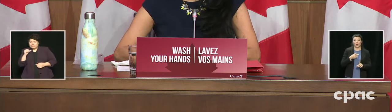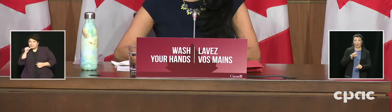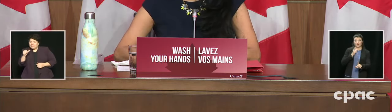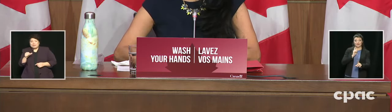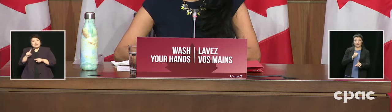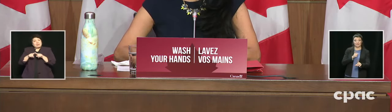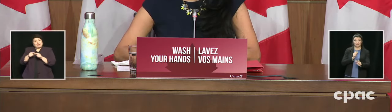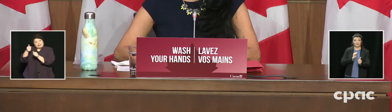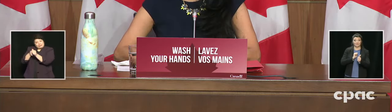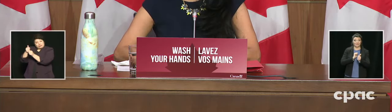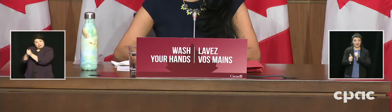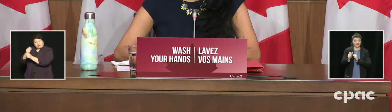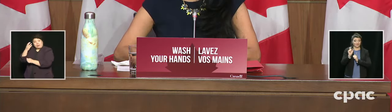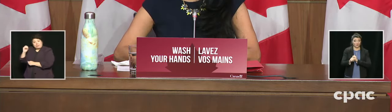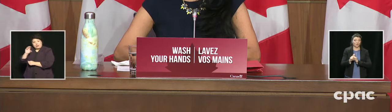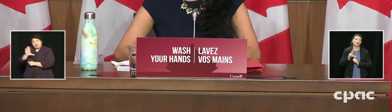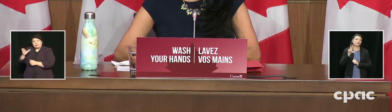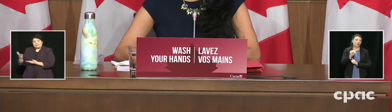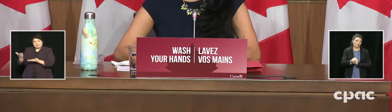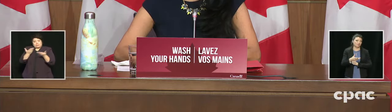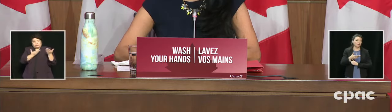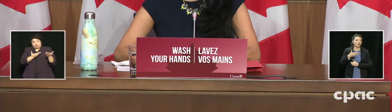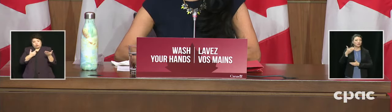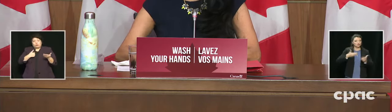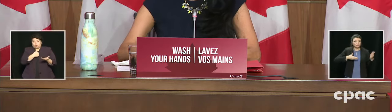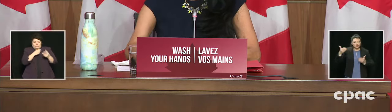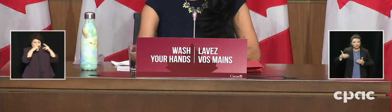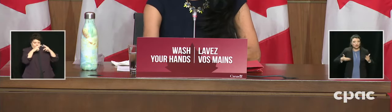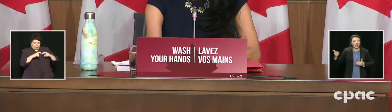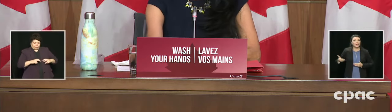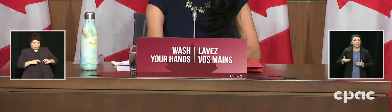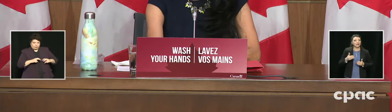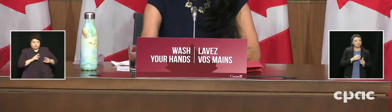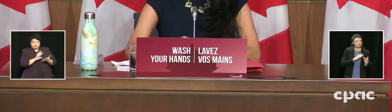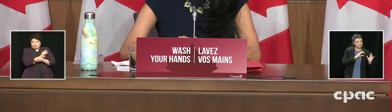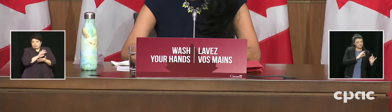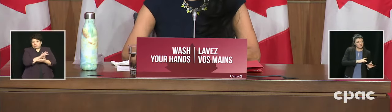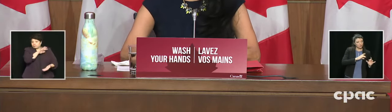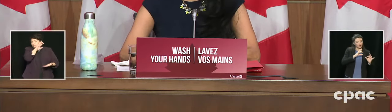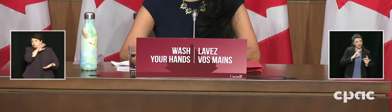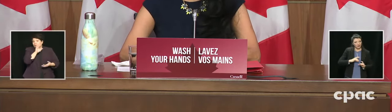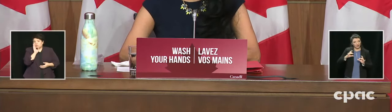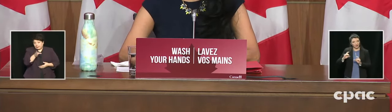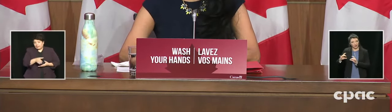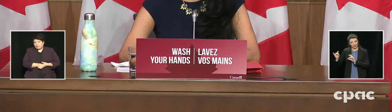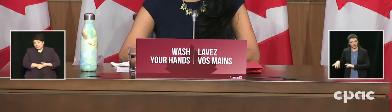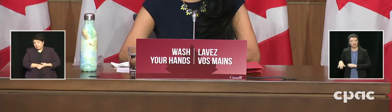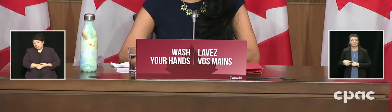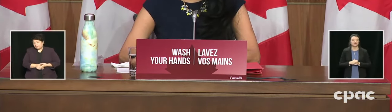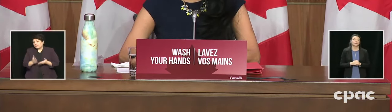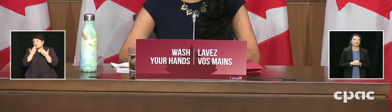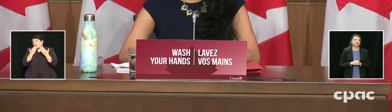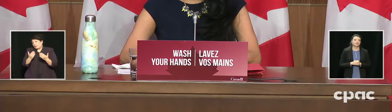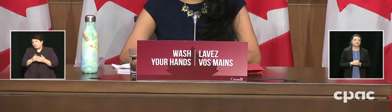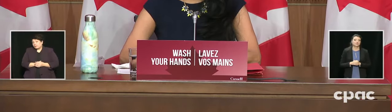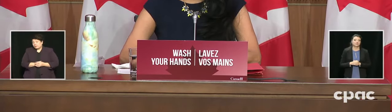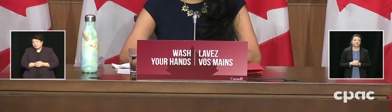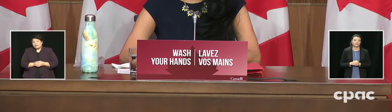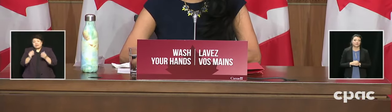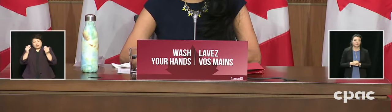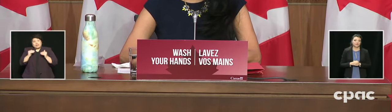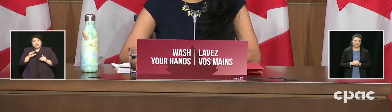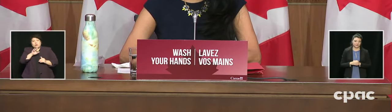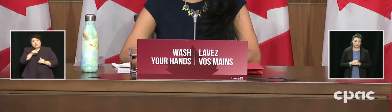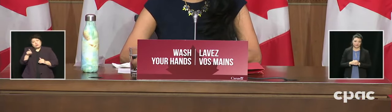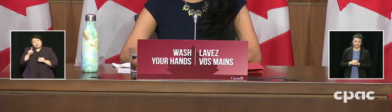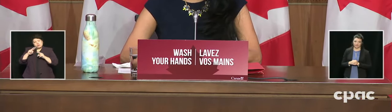submission as an independent assessment. Follow up? Thanks. I know that when you're evaluating drugs,